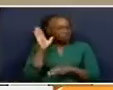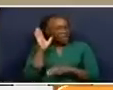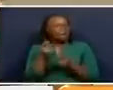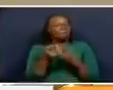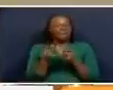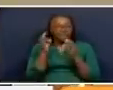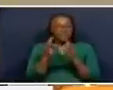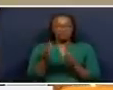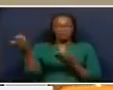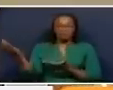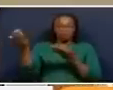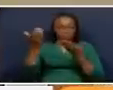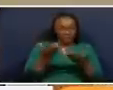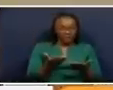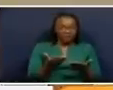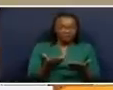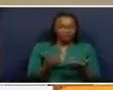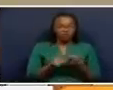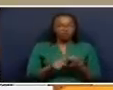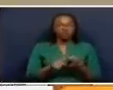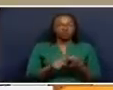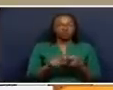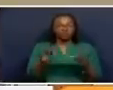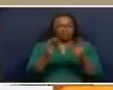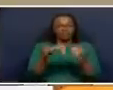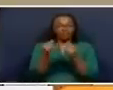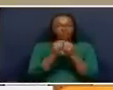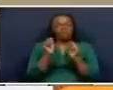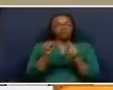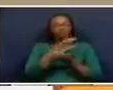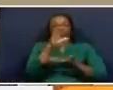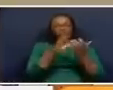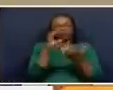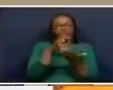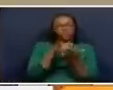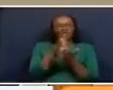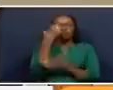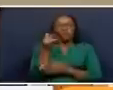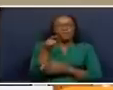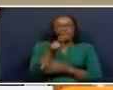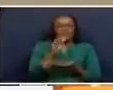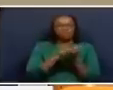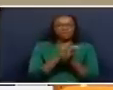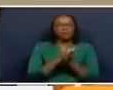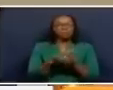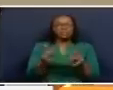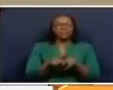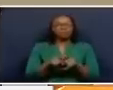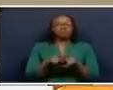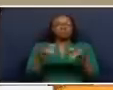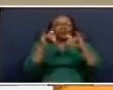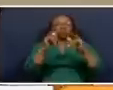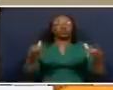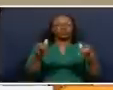if you bring them on the platform together, it will confuse the issues, because what it will become a workshop, you know, with everybody